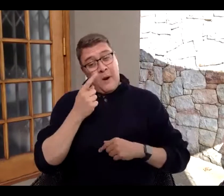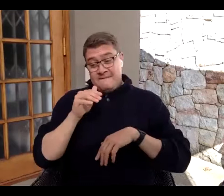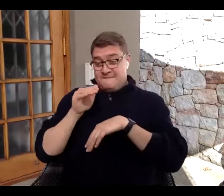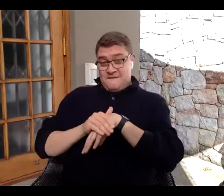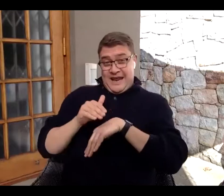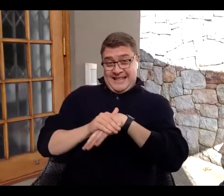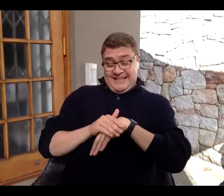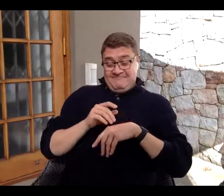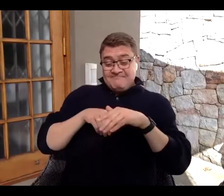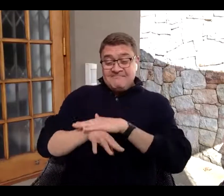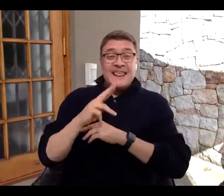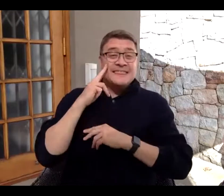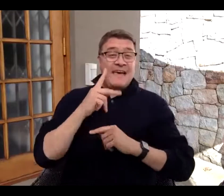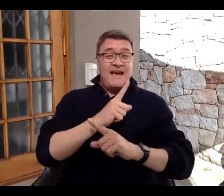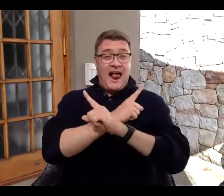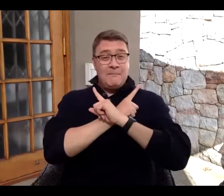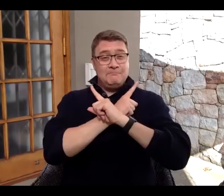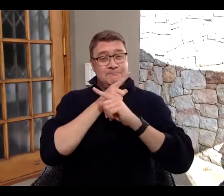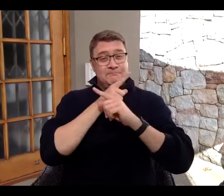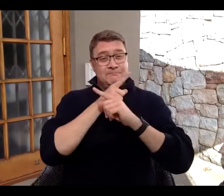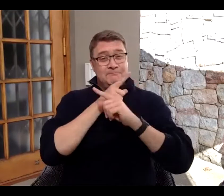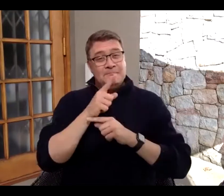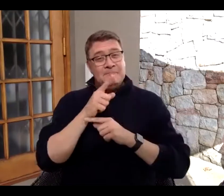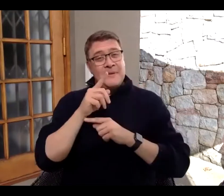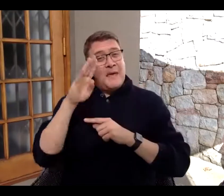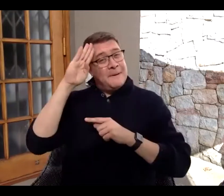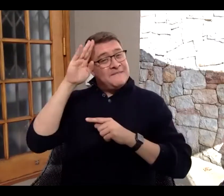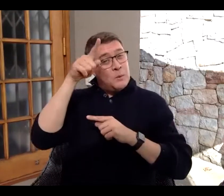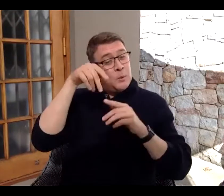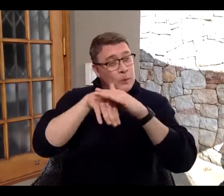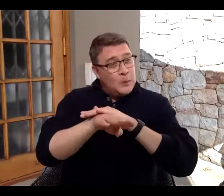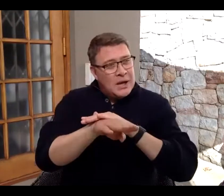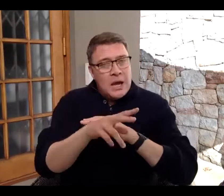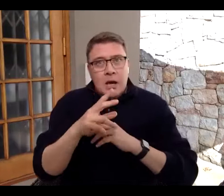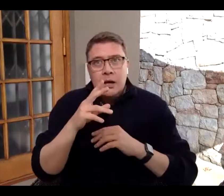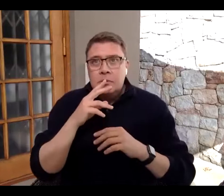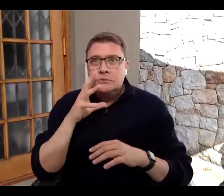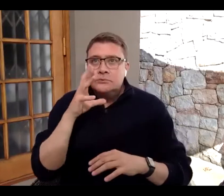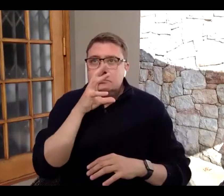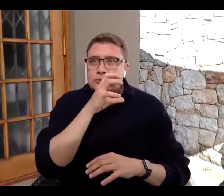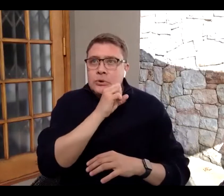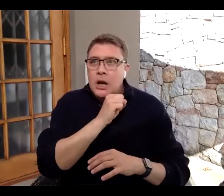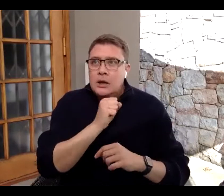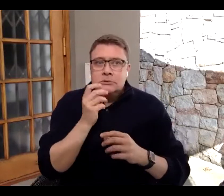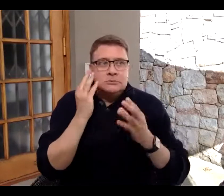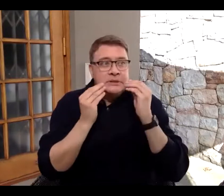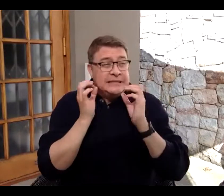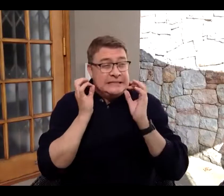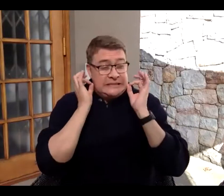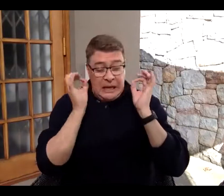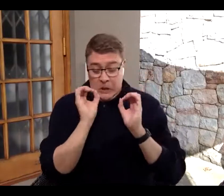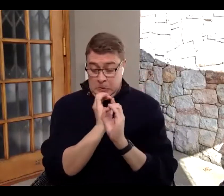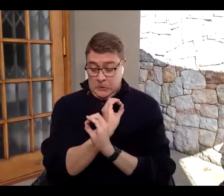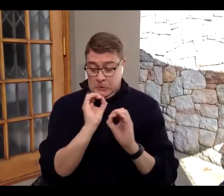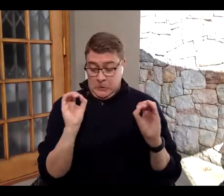Club in Bedford View, and I will never forget it. It was the strangest experience. There was no sound. Everyone was communicating